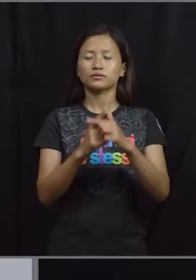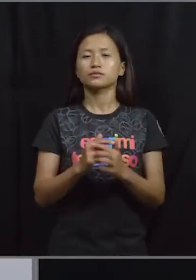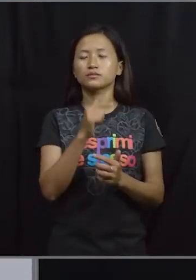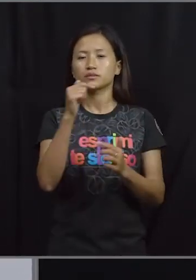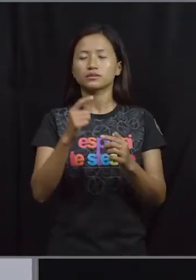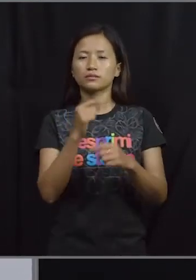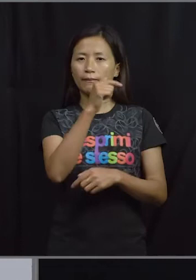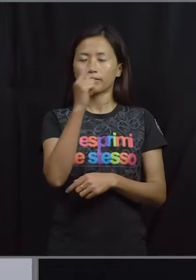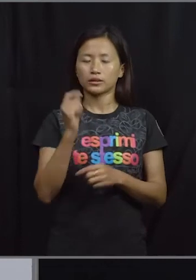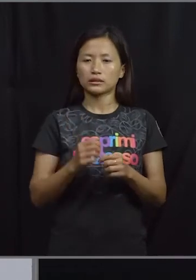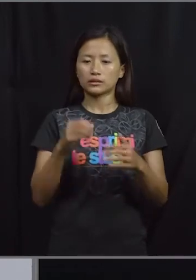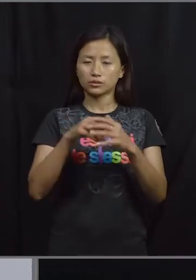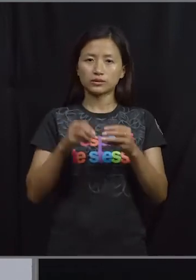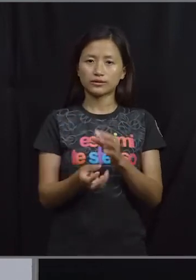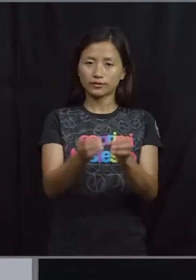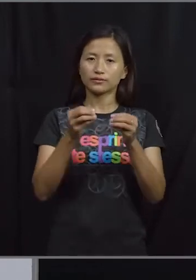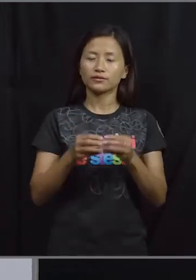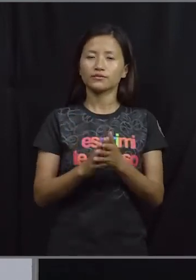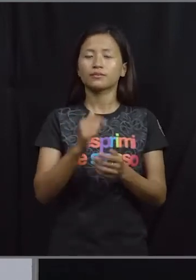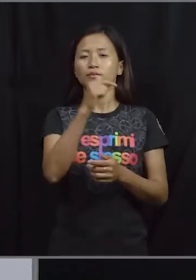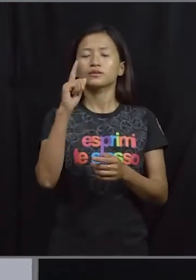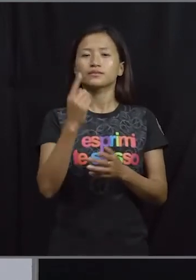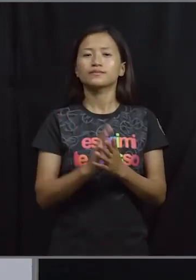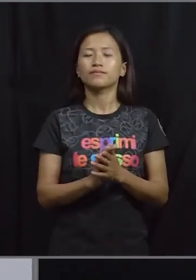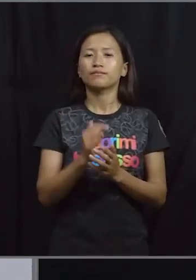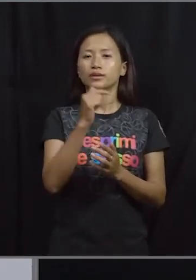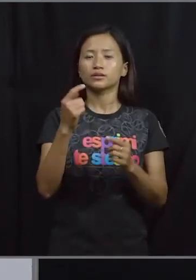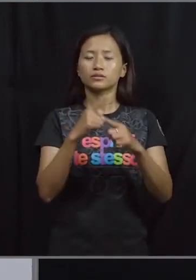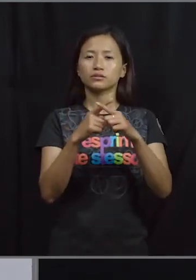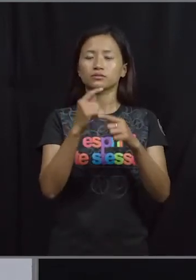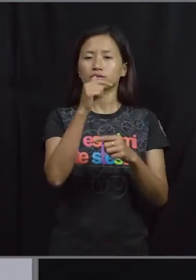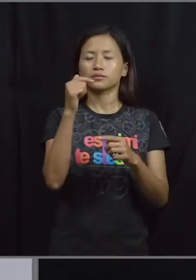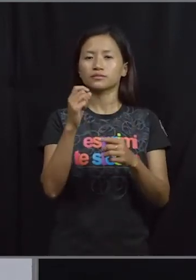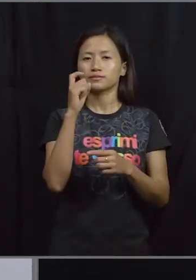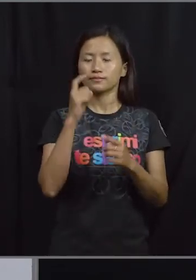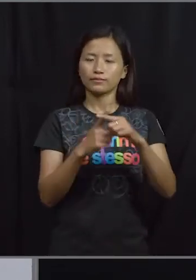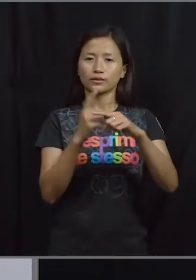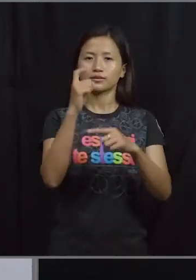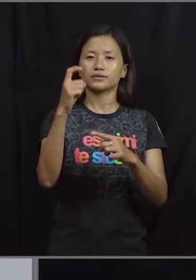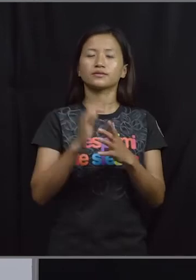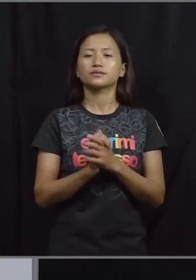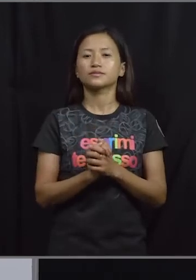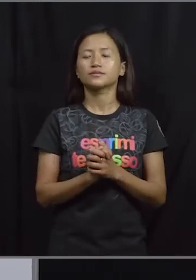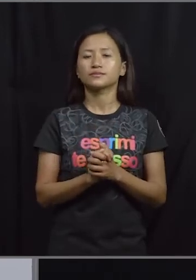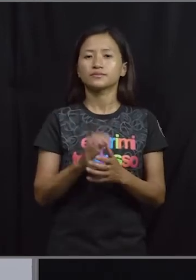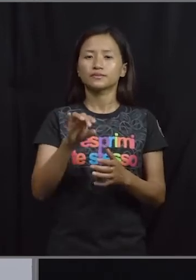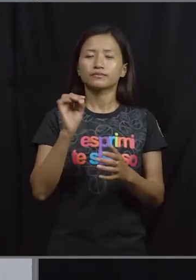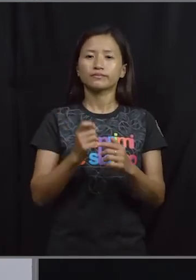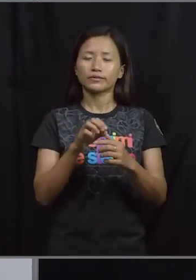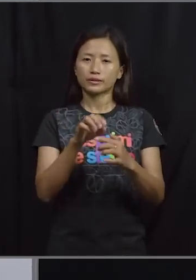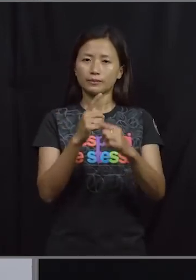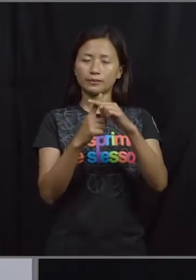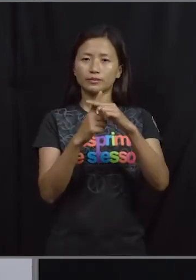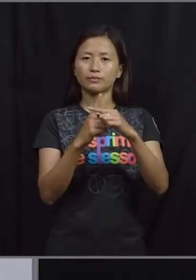-1, -1, and here minus, minus into -7, +7, and here we take plus,